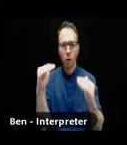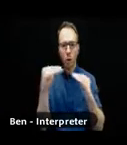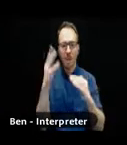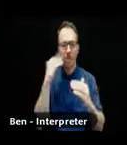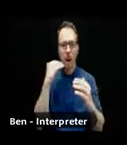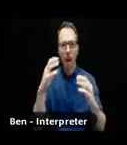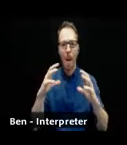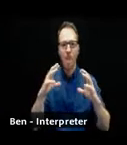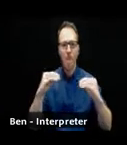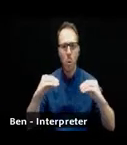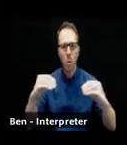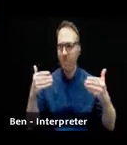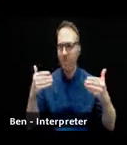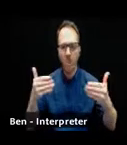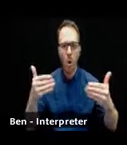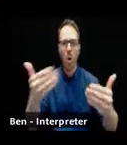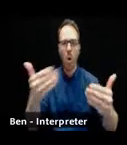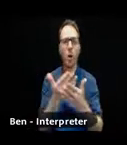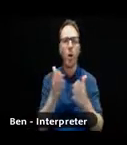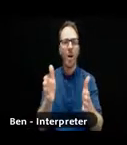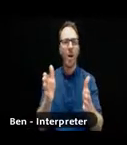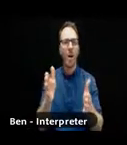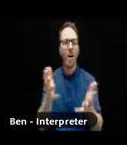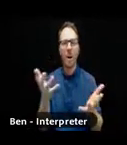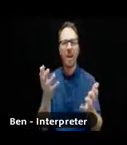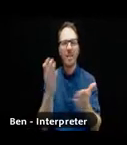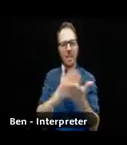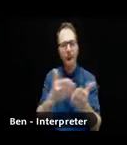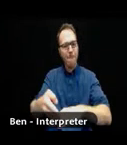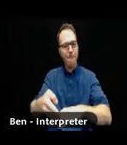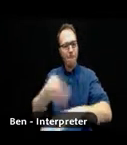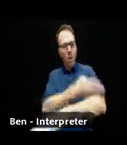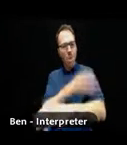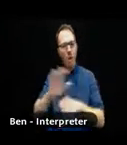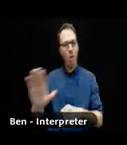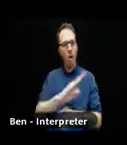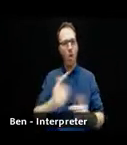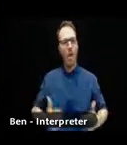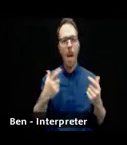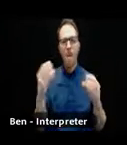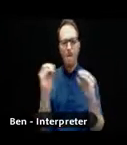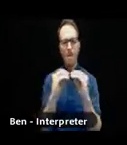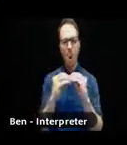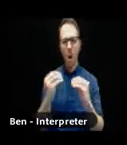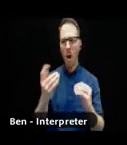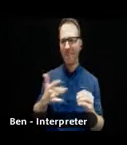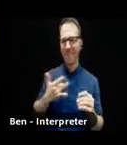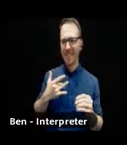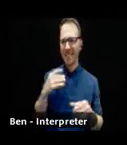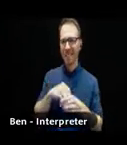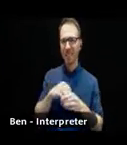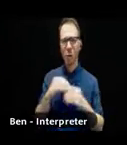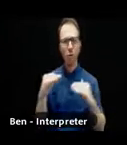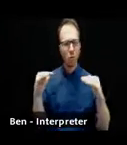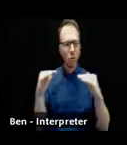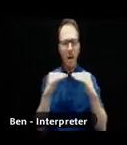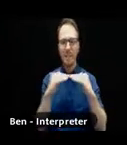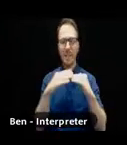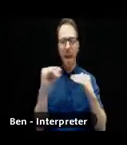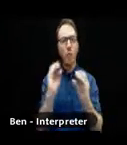moving forward in a good way, having some improvement in their lives, having more of a sense of justice and